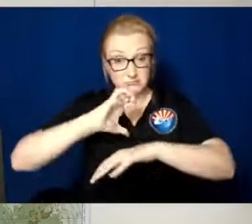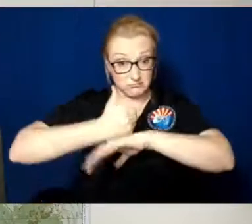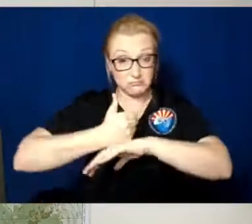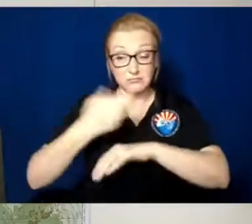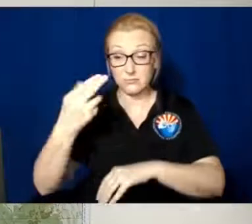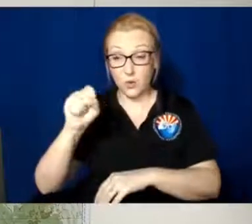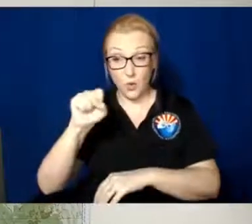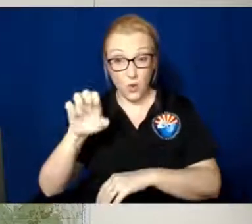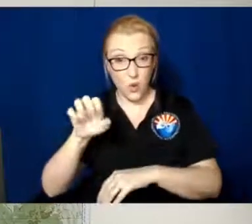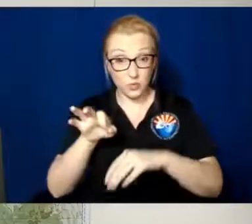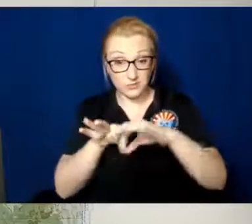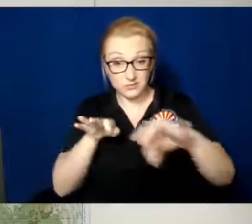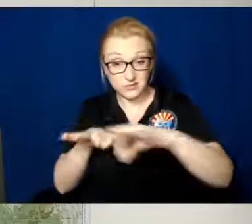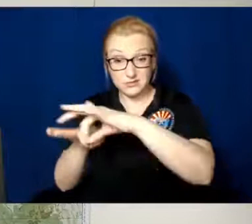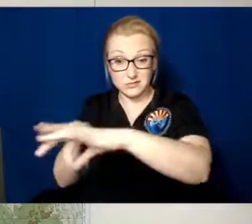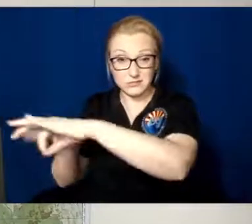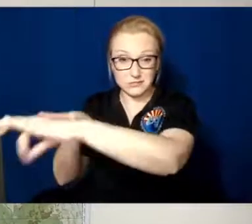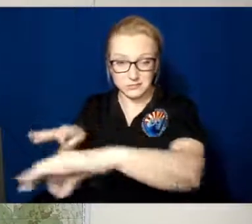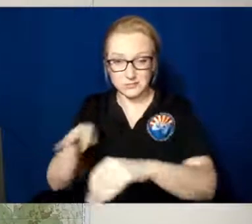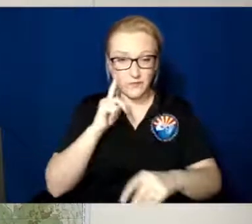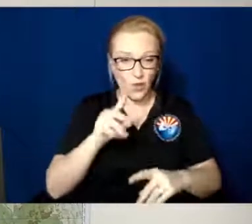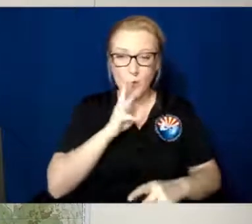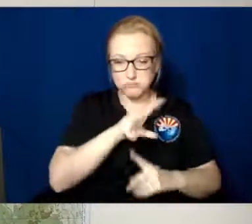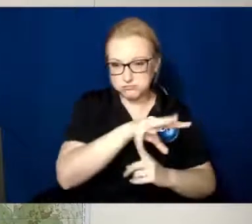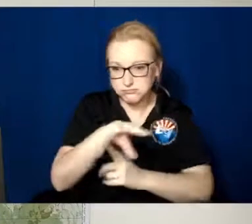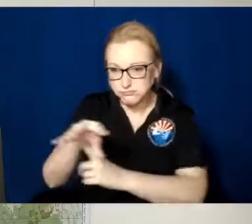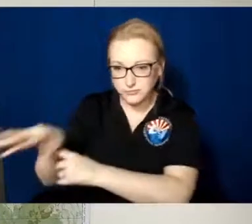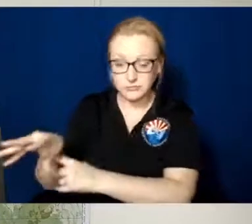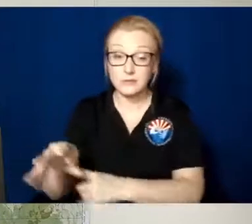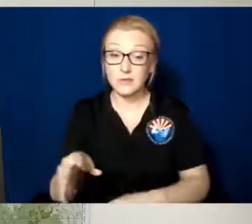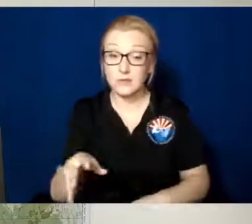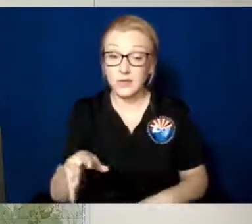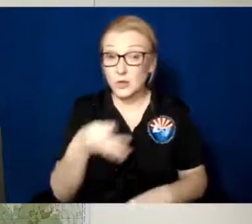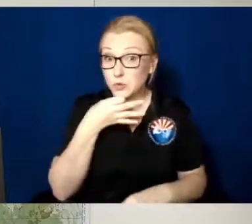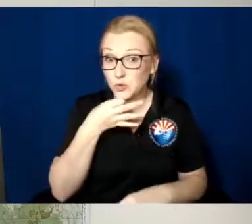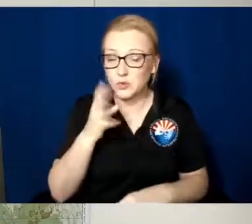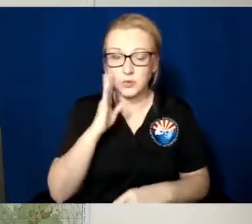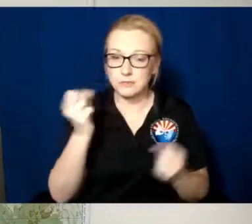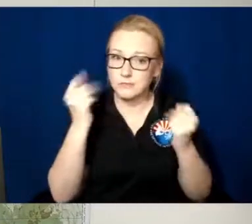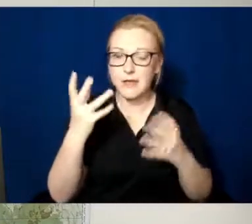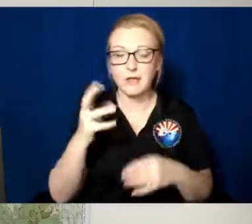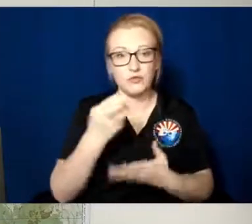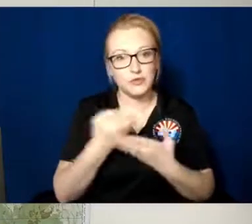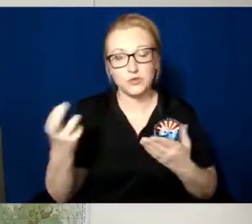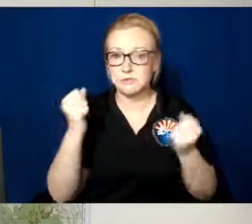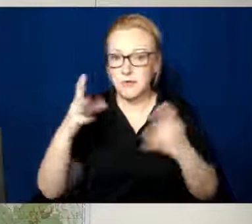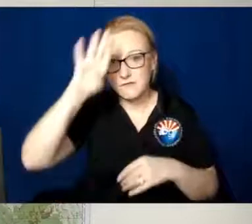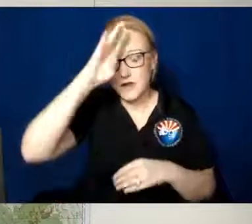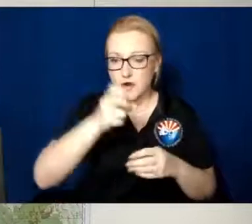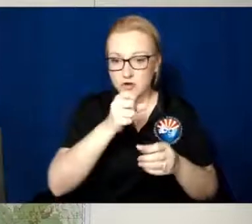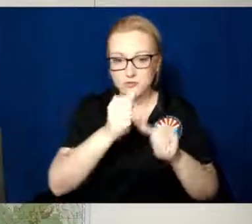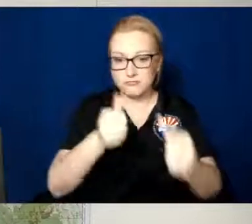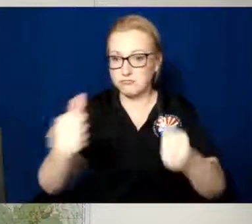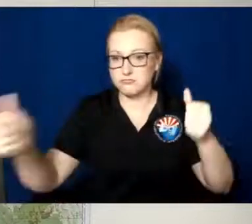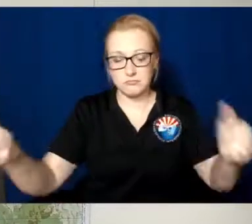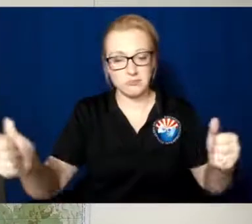and we're going to, like I said, we're going to insert a lot of resources in there the next few days and really get some good deep mop up done